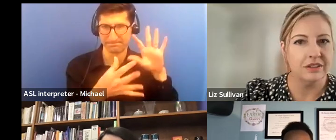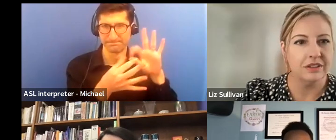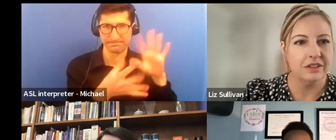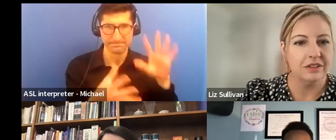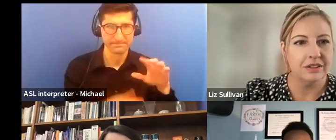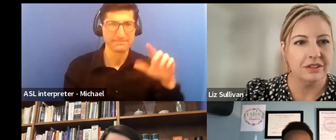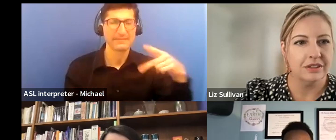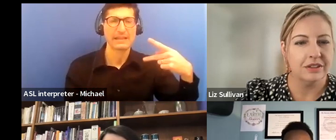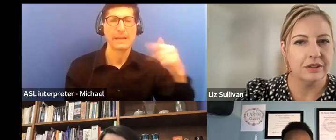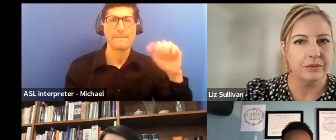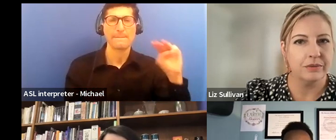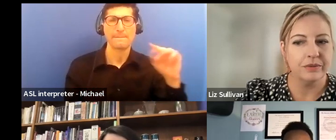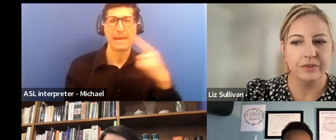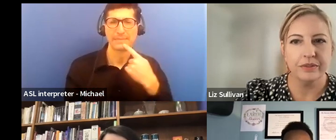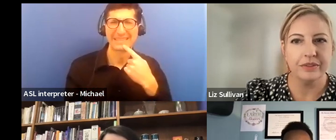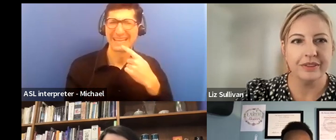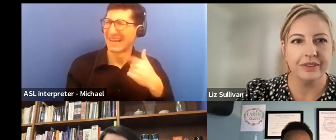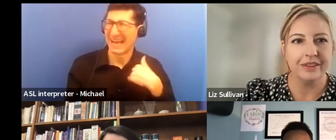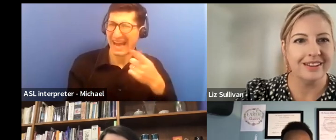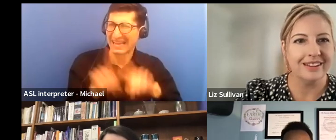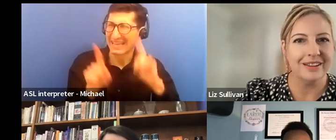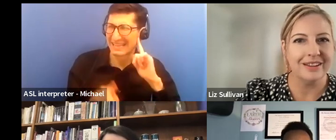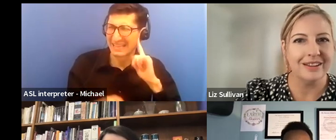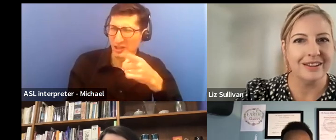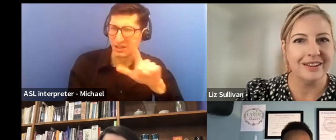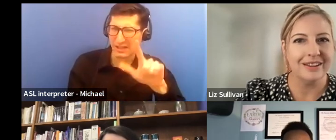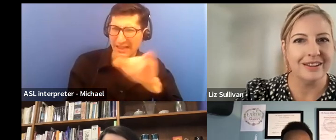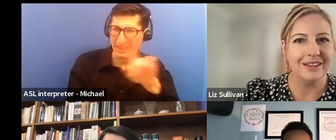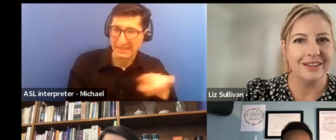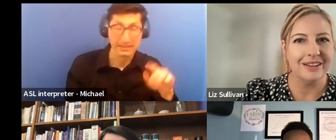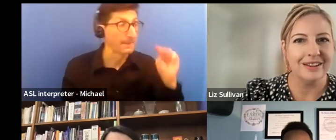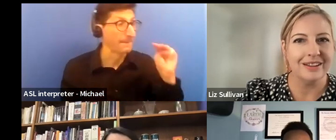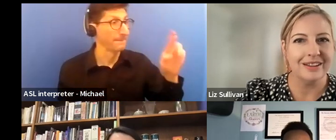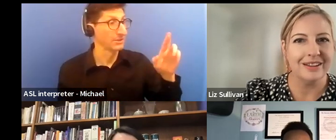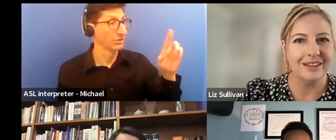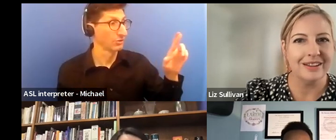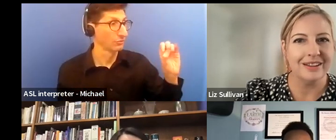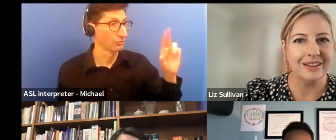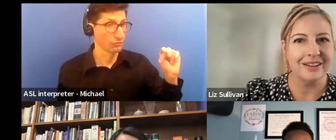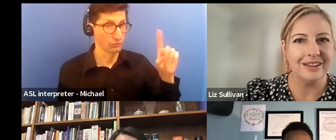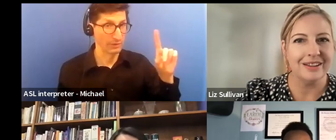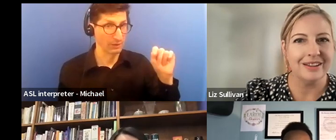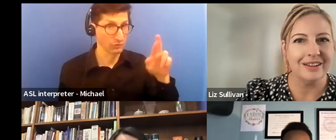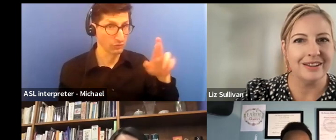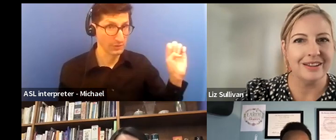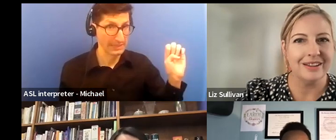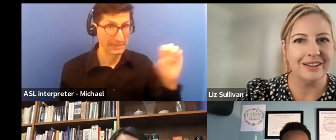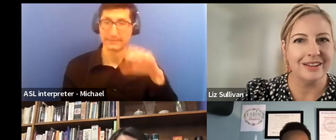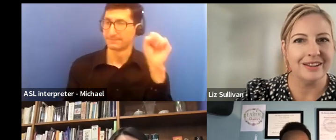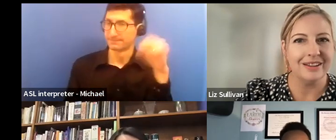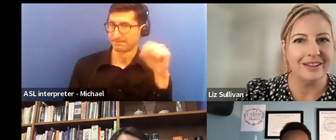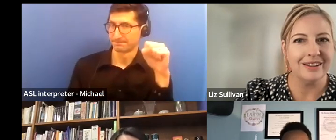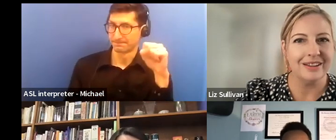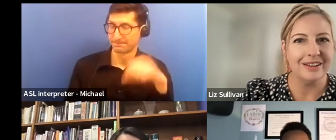I'm sorry, Liz, I'm having trouble hearing you. Mr. Roundtree. Oh, there you go. Yes. Thank